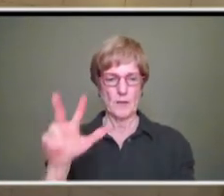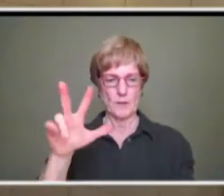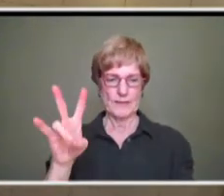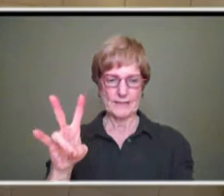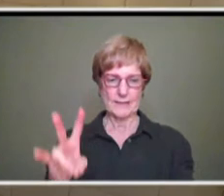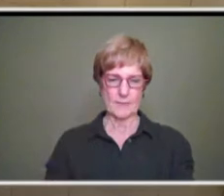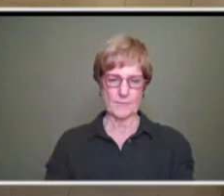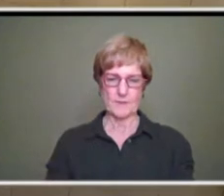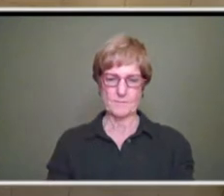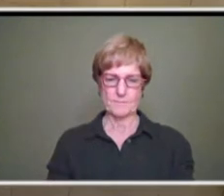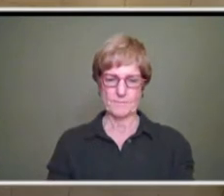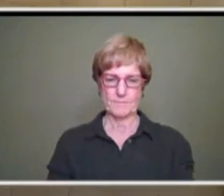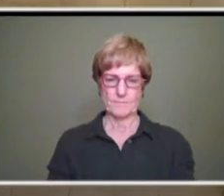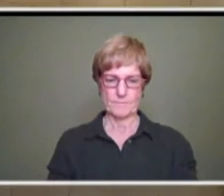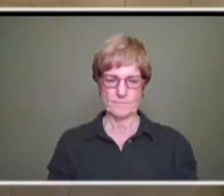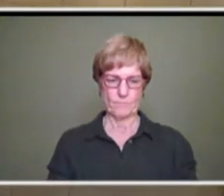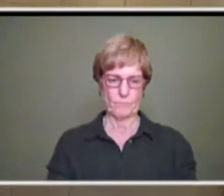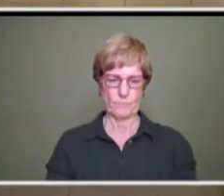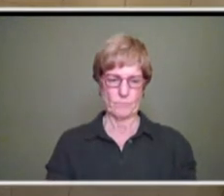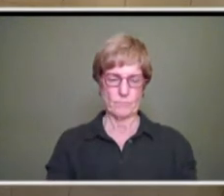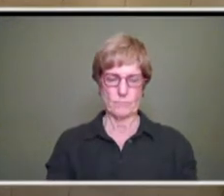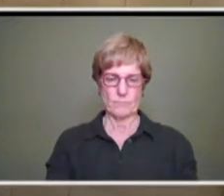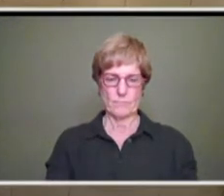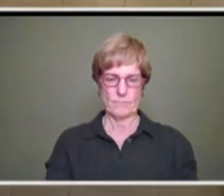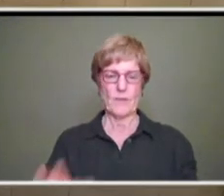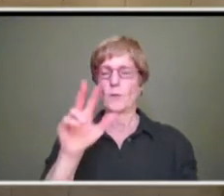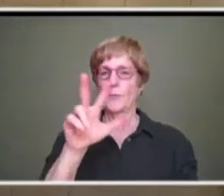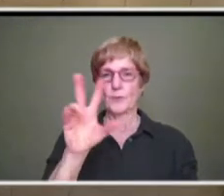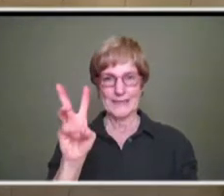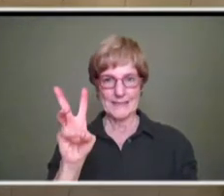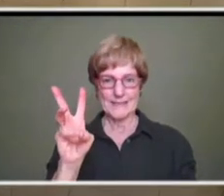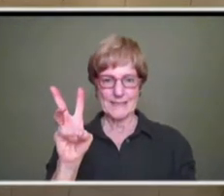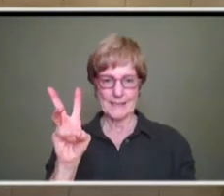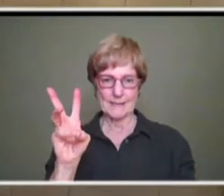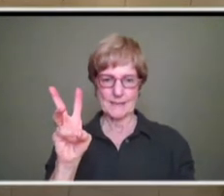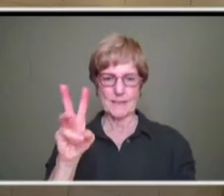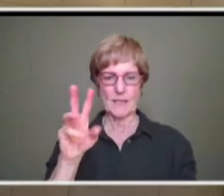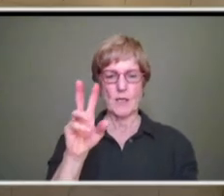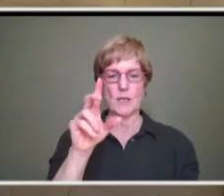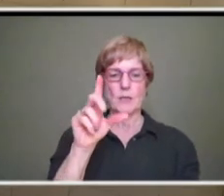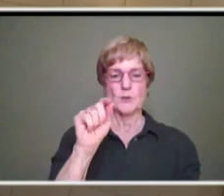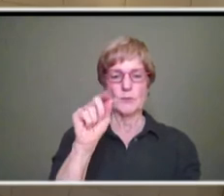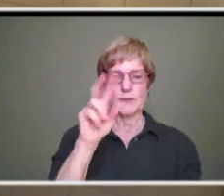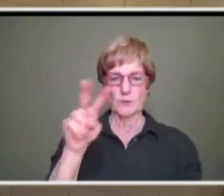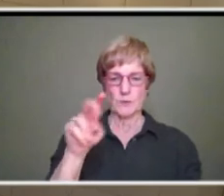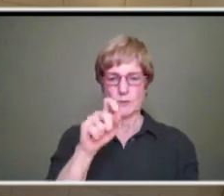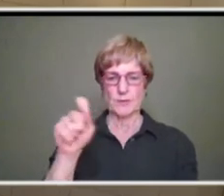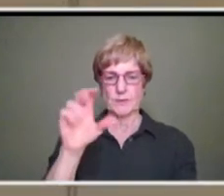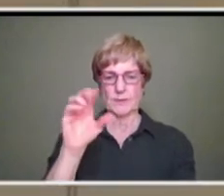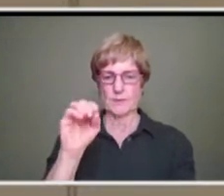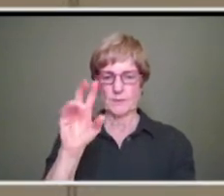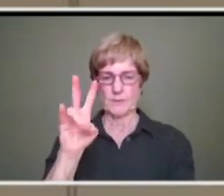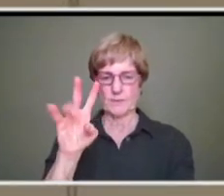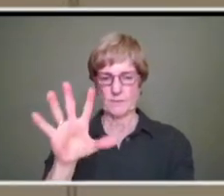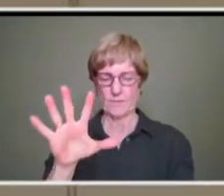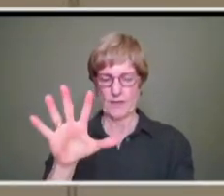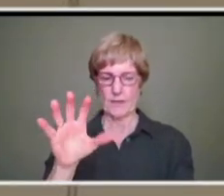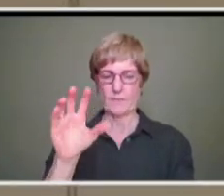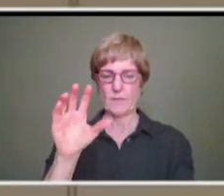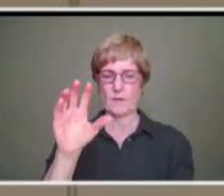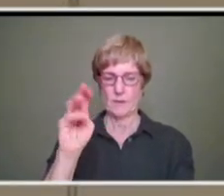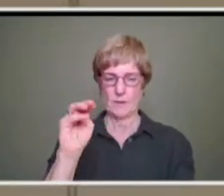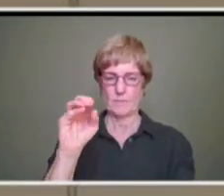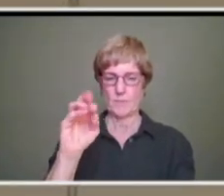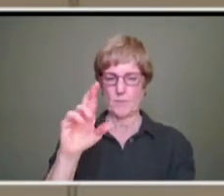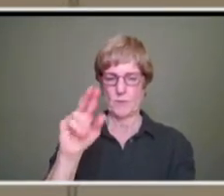much um agenda item number 36 rezoning petition 2022-075 by morteb